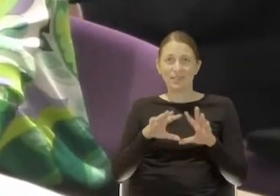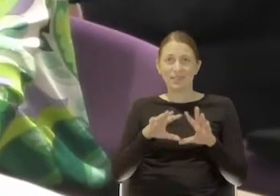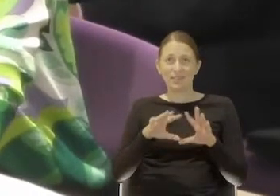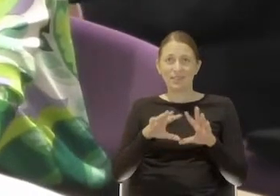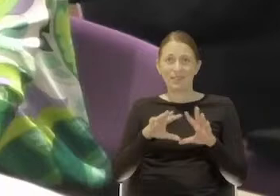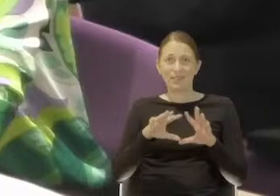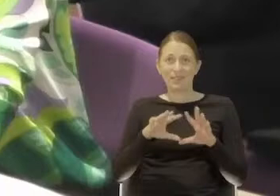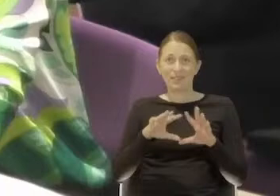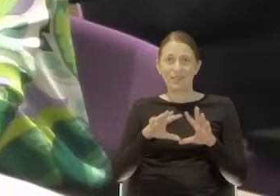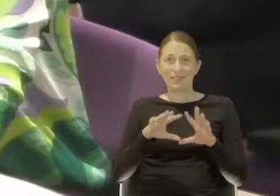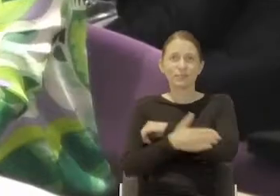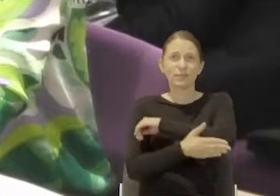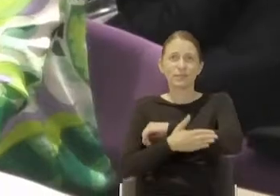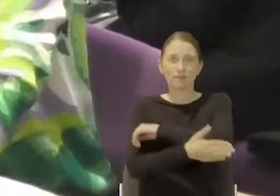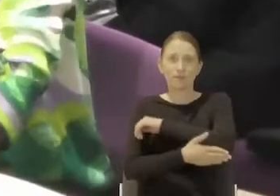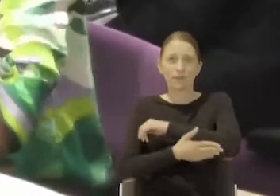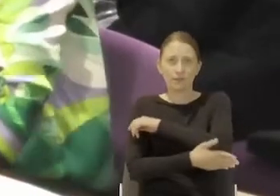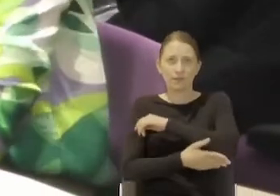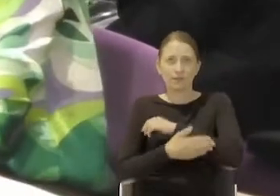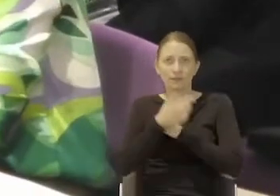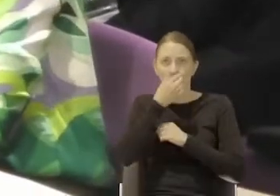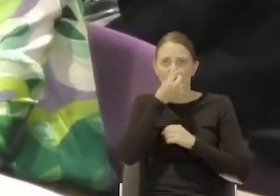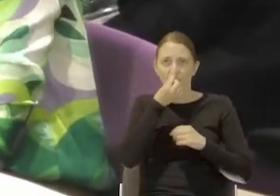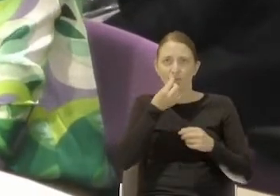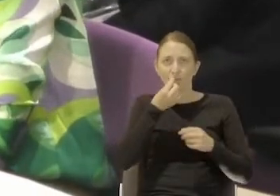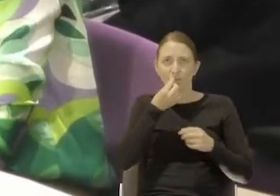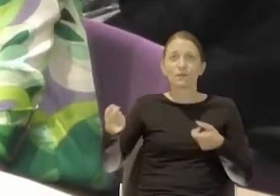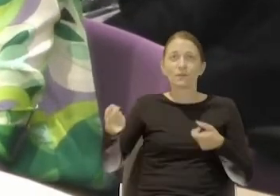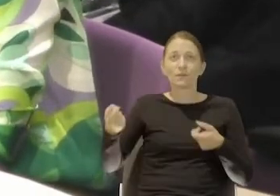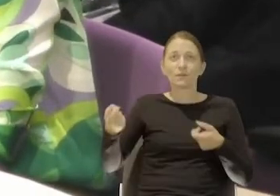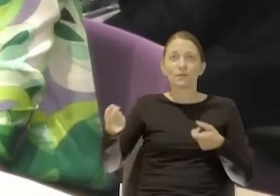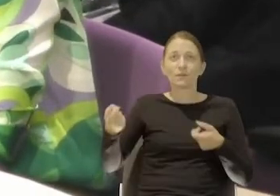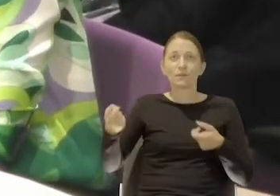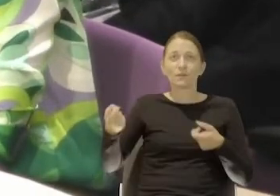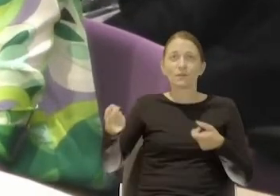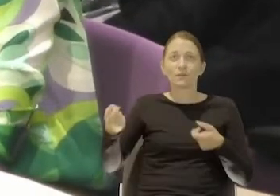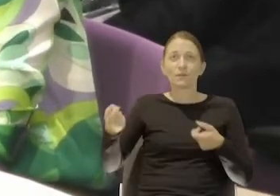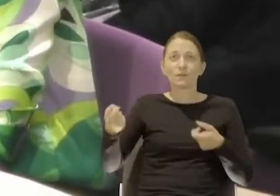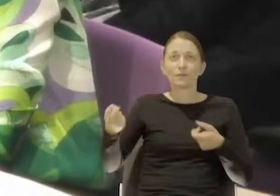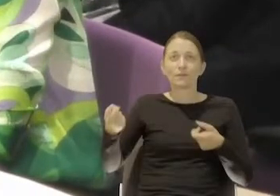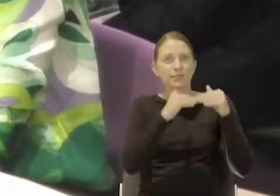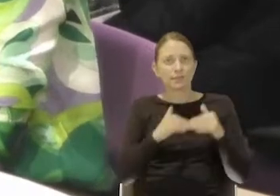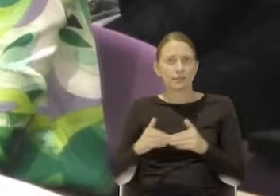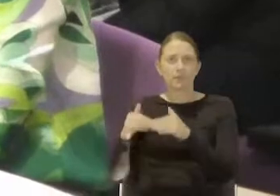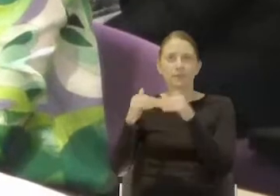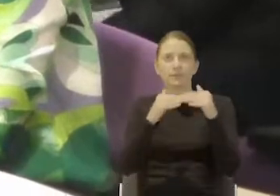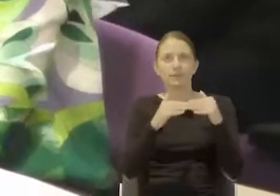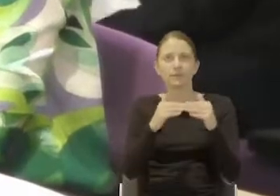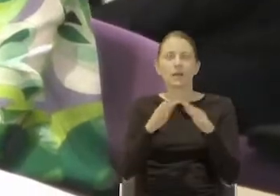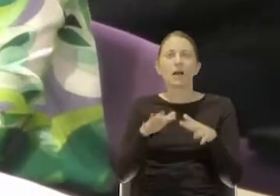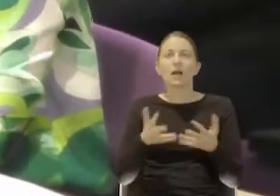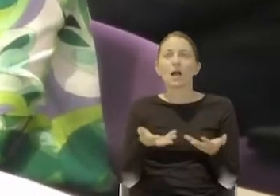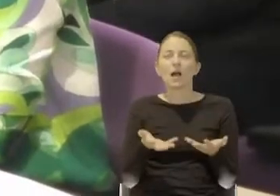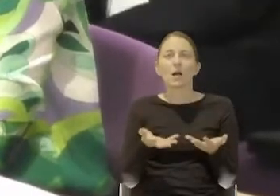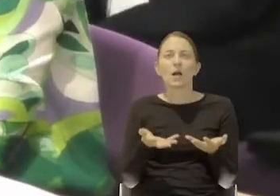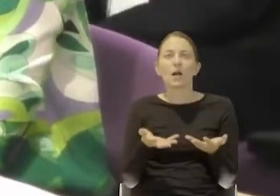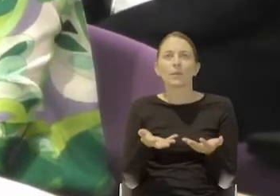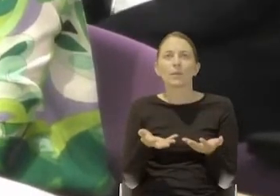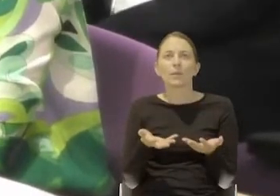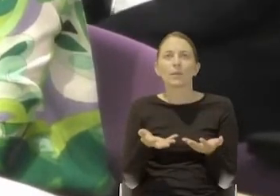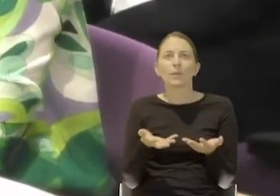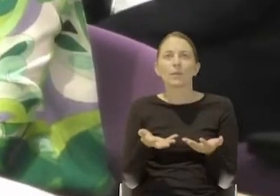assisting this particular agenda under discussion. Azerbaijan talked to us about IDPs and how they have reclaimed